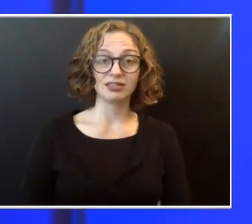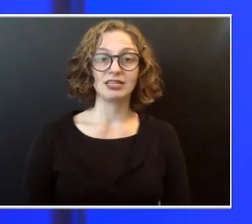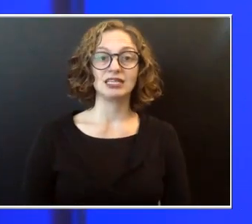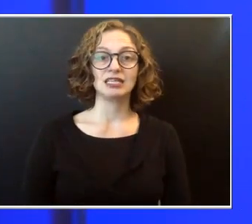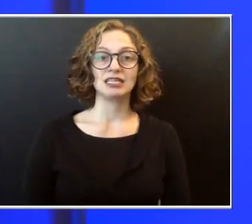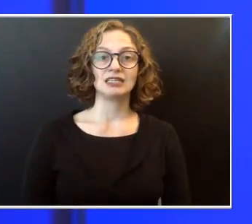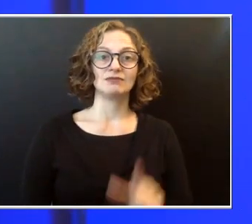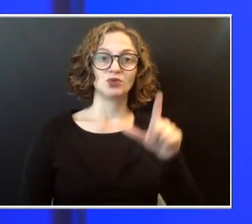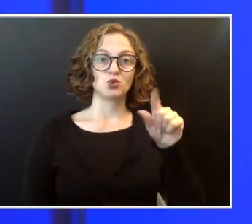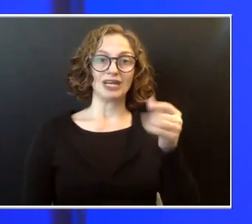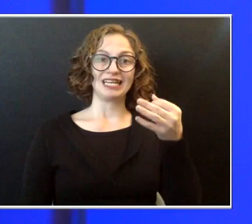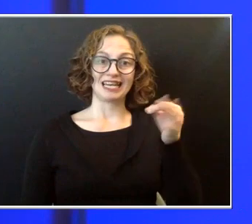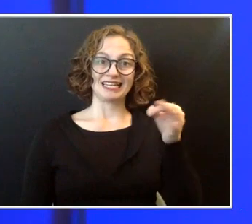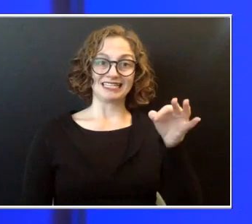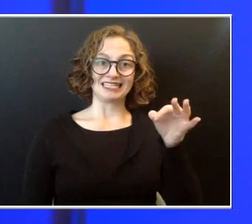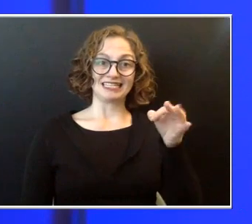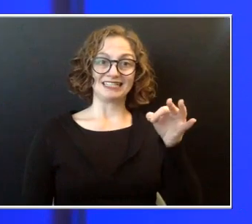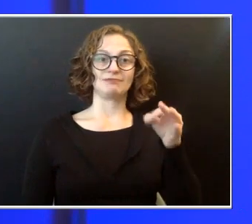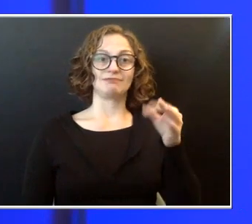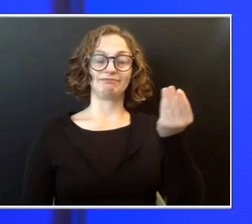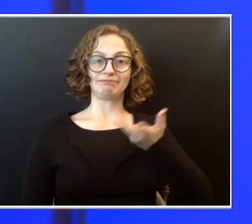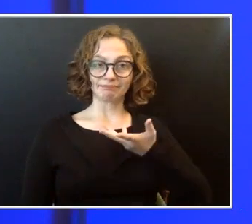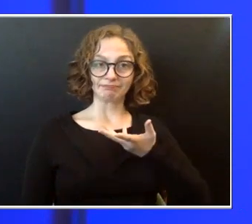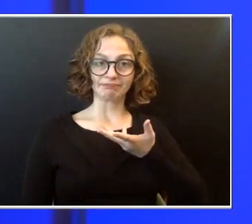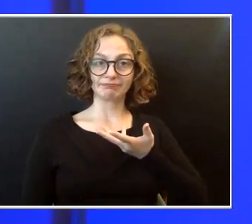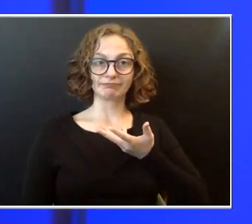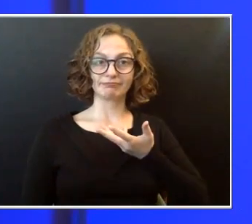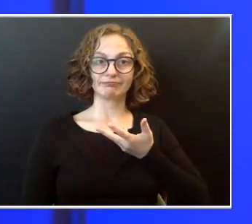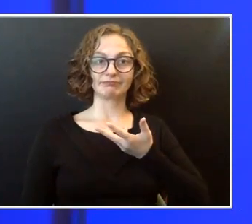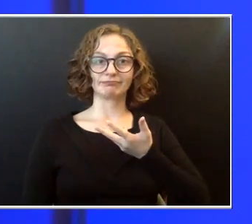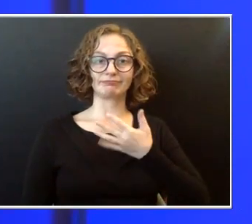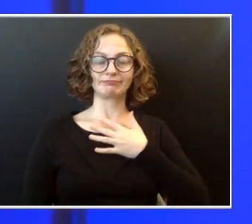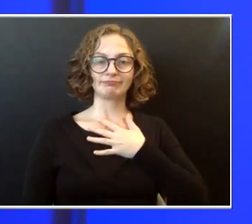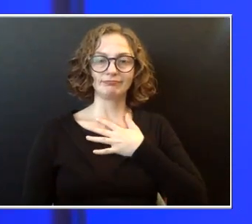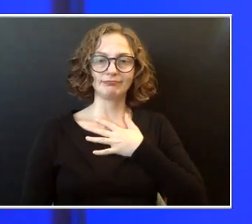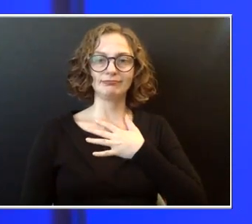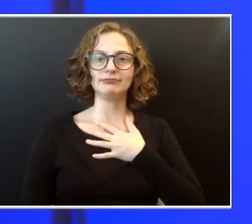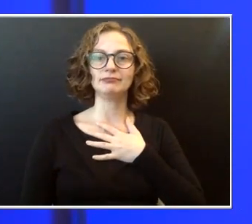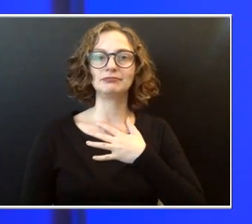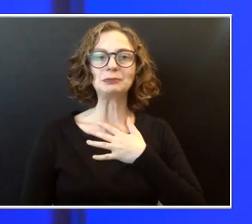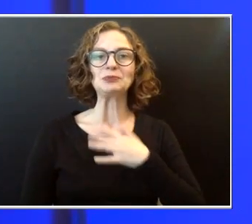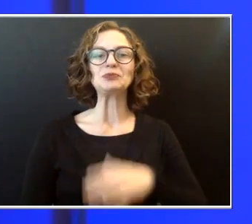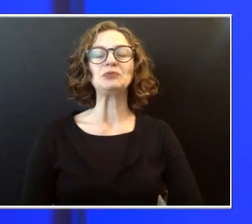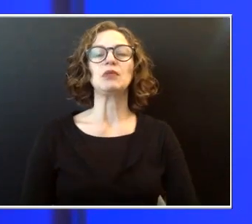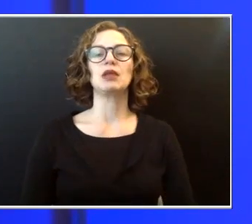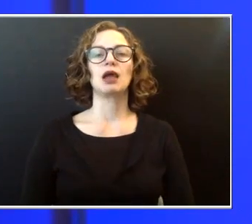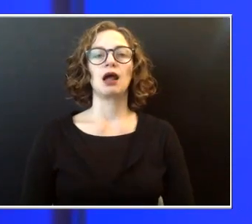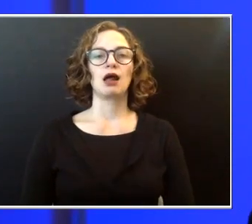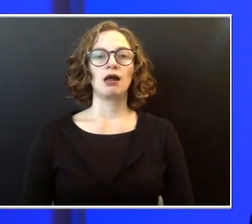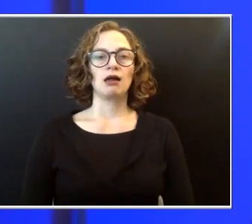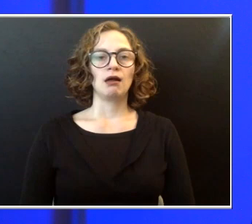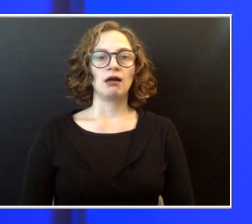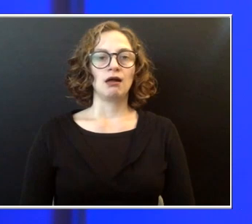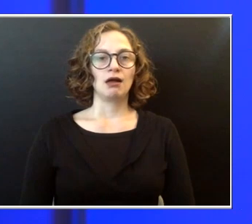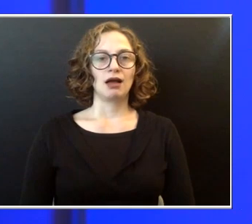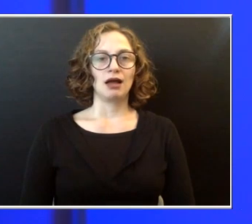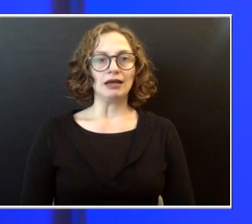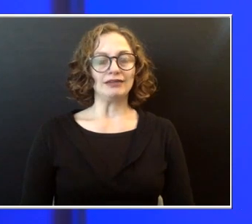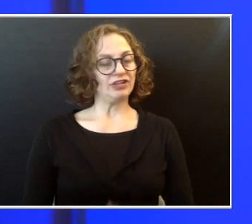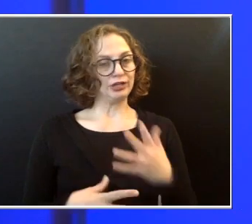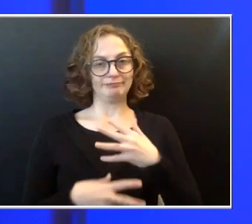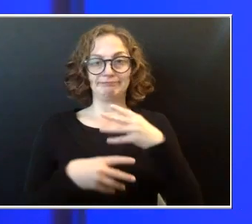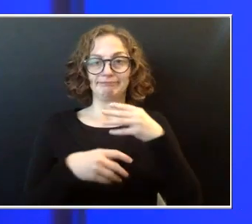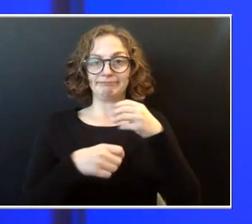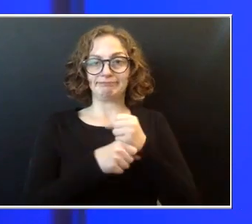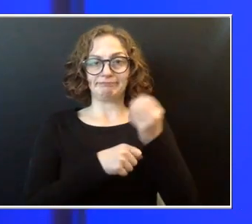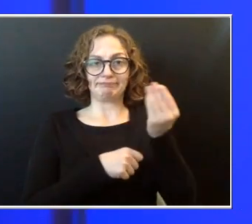2019, I got the news, kind of in a very summative way. The